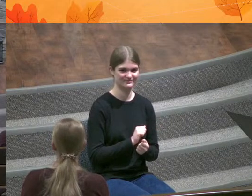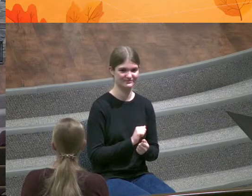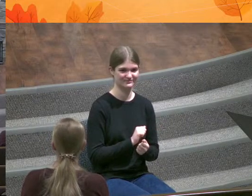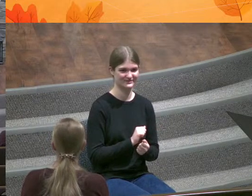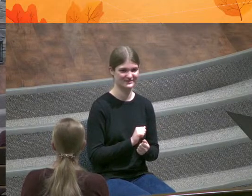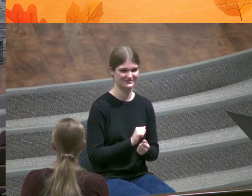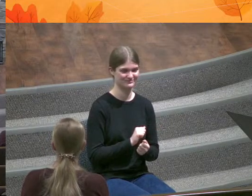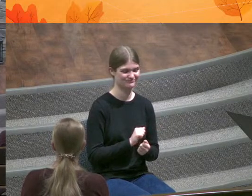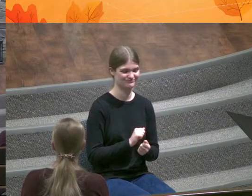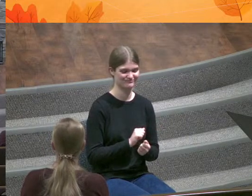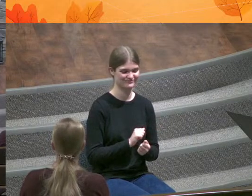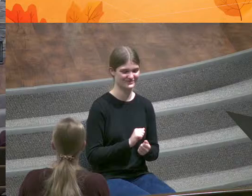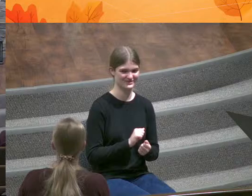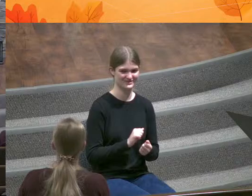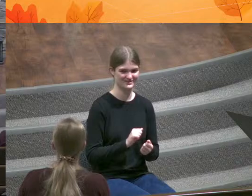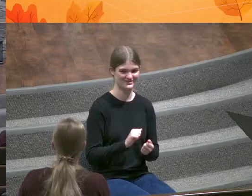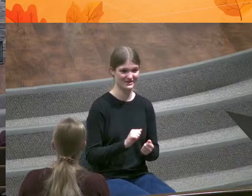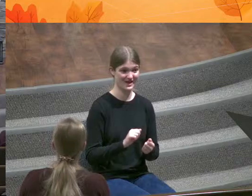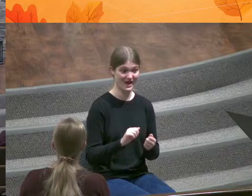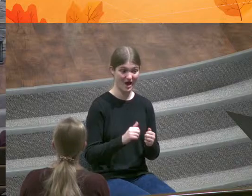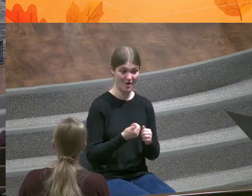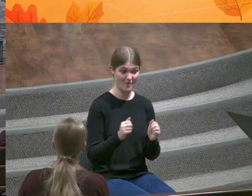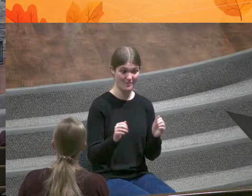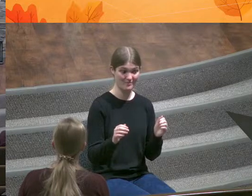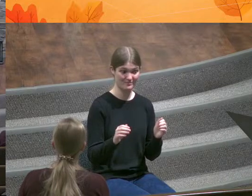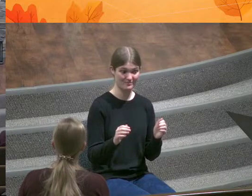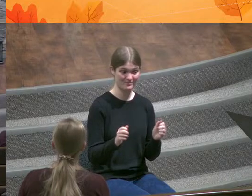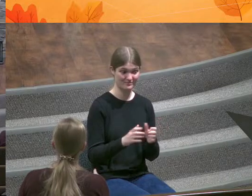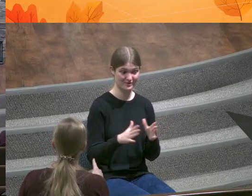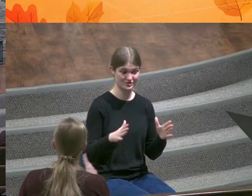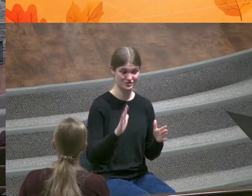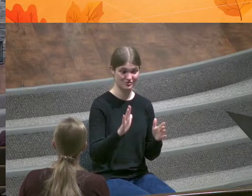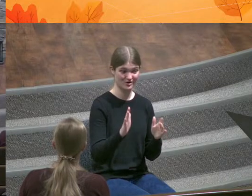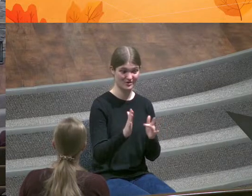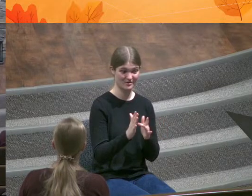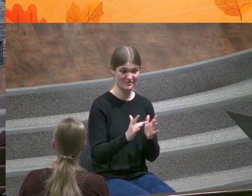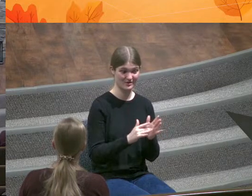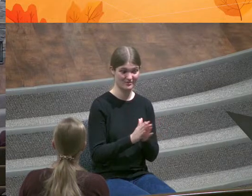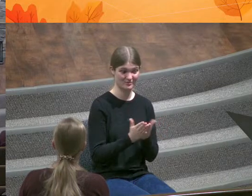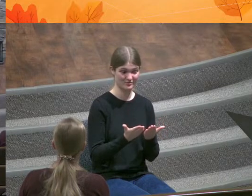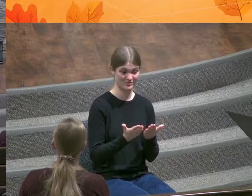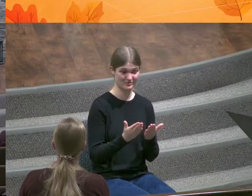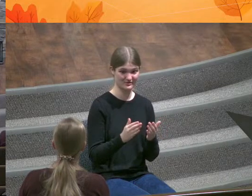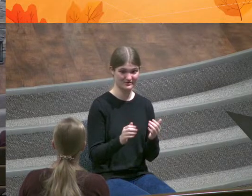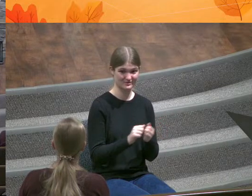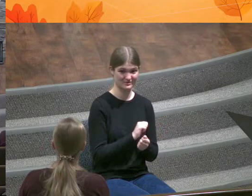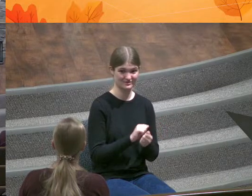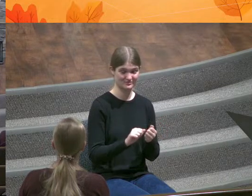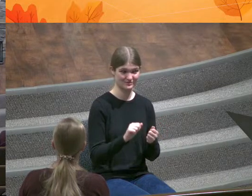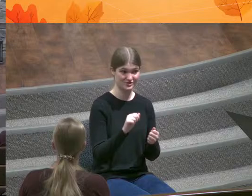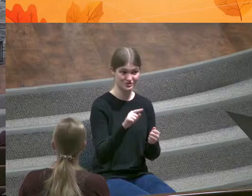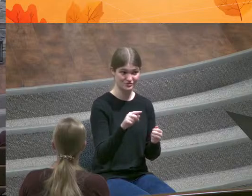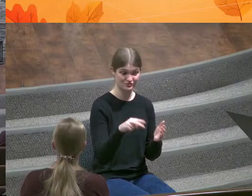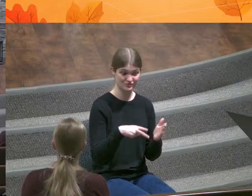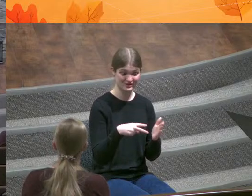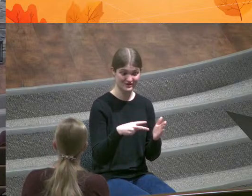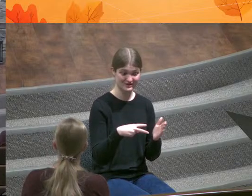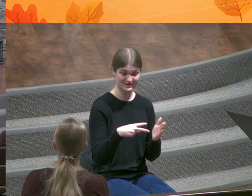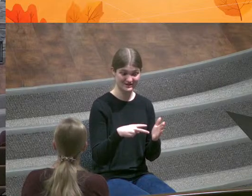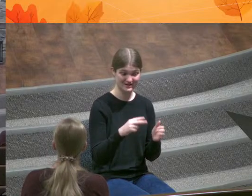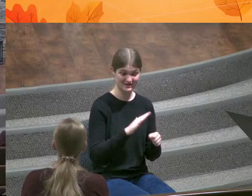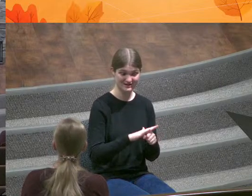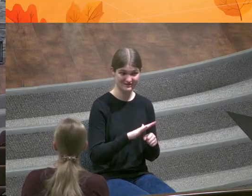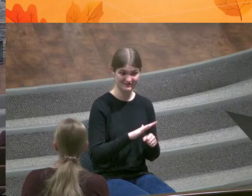How beat up is your Bible? Now, if your current Bible is not beat up because it's new, do you understand what I'm